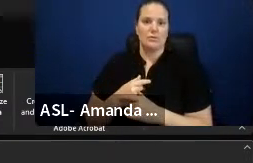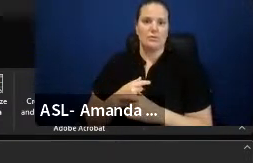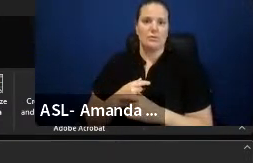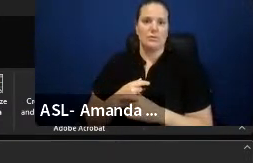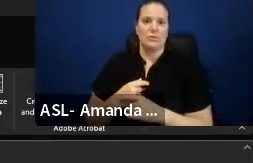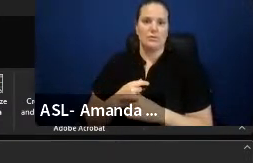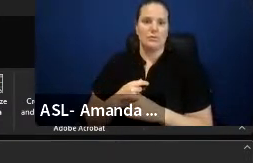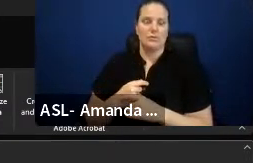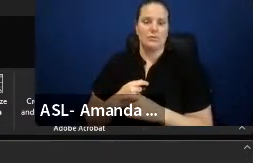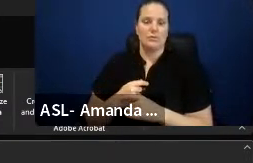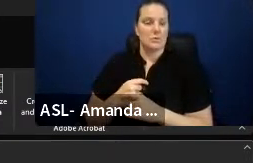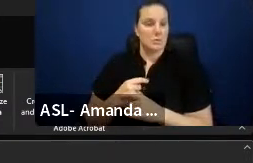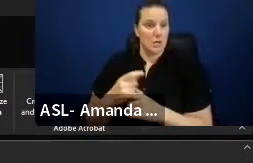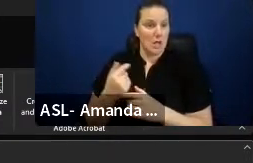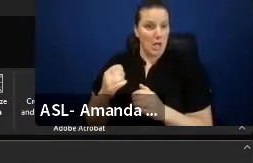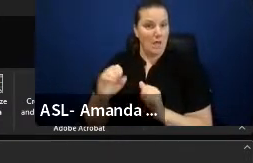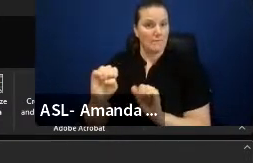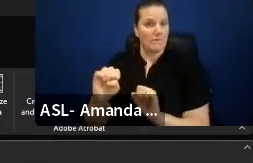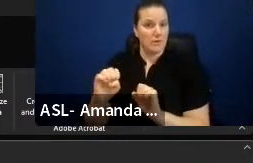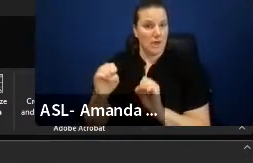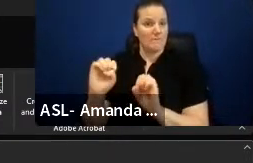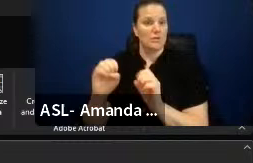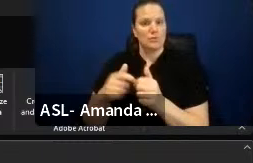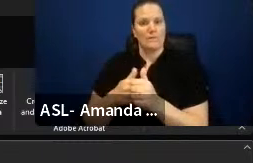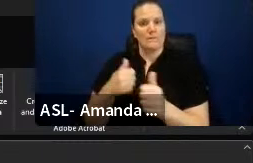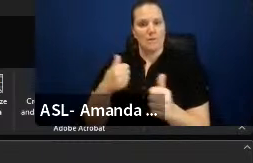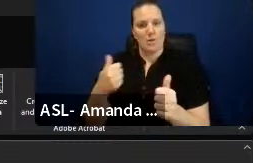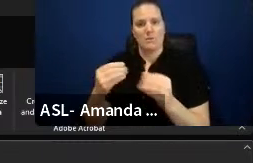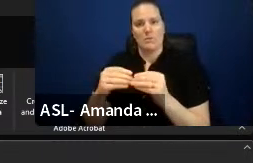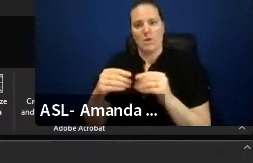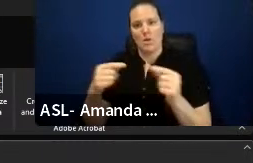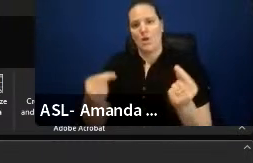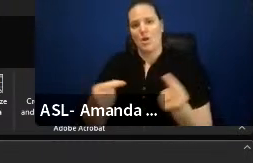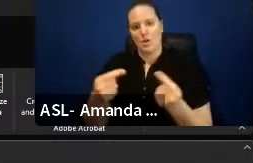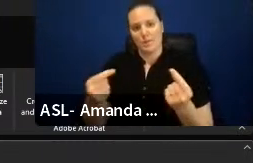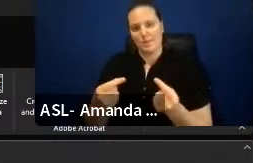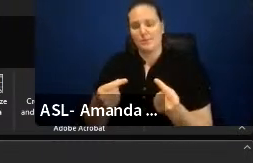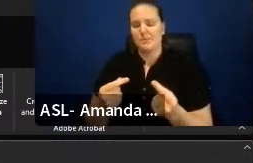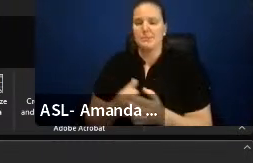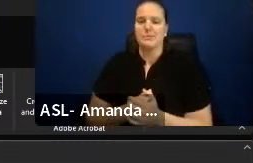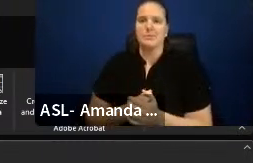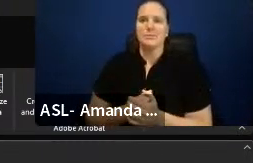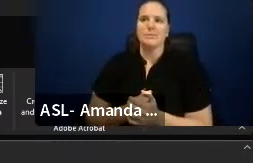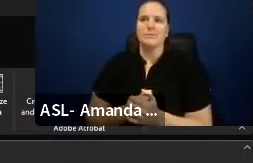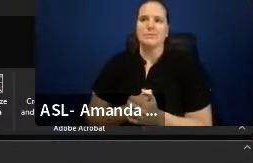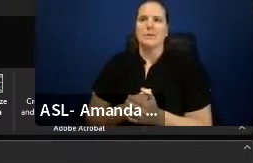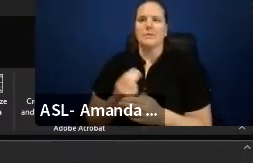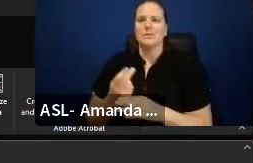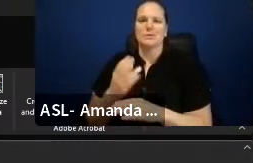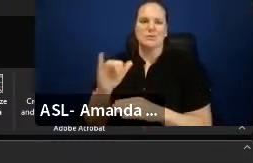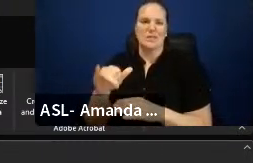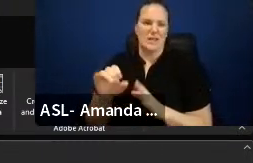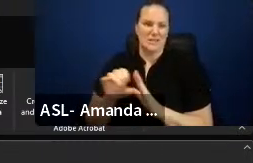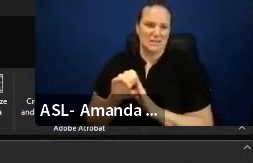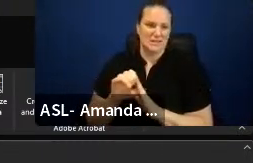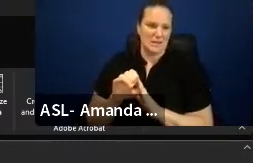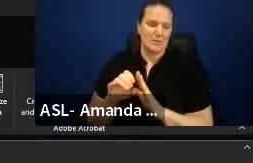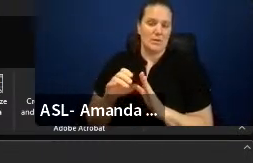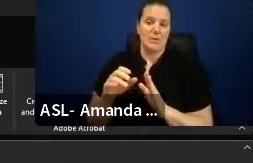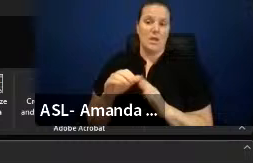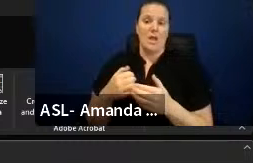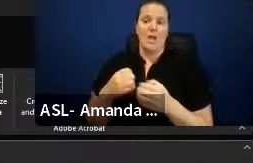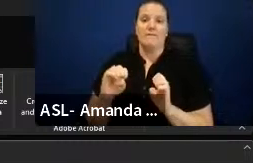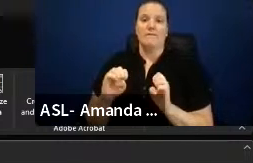there effort in the sense of avoiding further harm? And I'm just going to use this as an example. So is there effort to sort